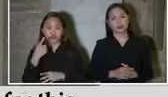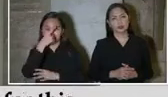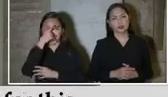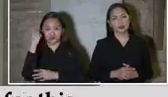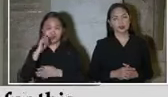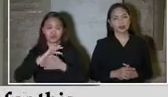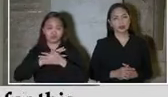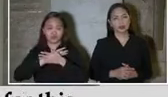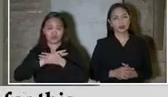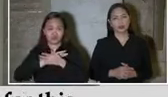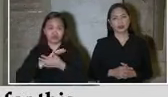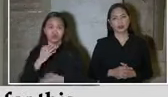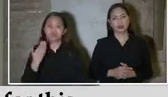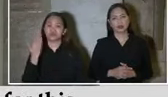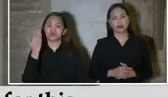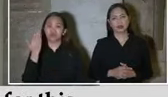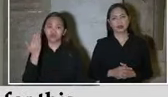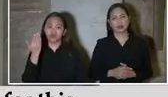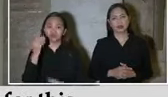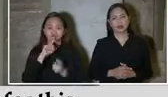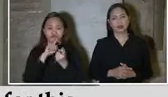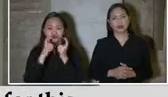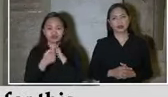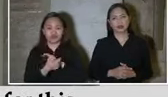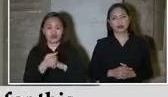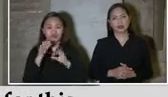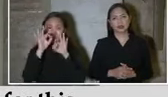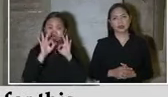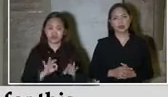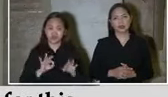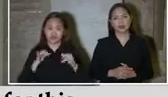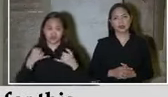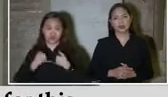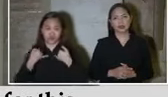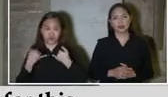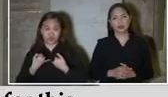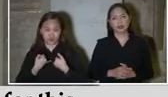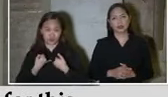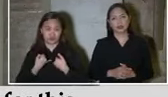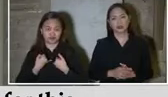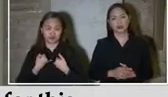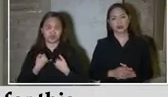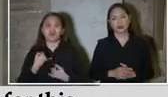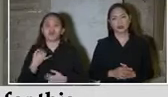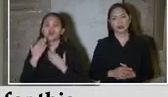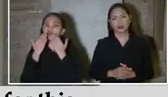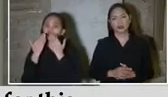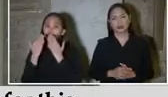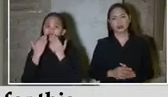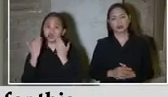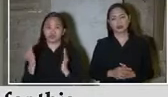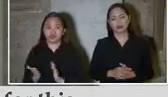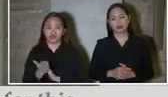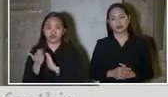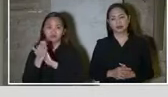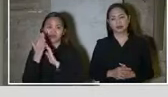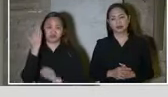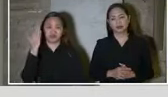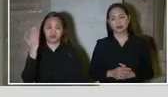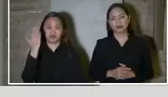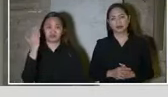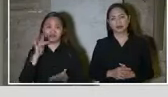coronavirus. You have turned our fears into joy, and for this we thank and praise you. To you